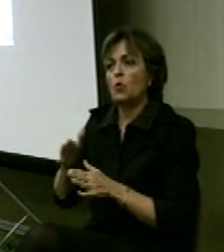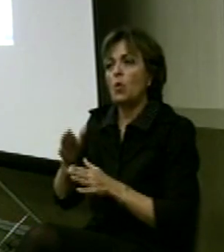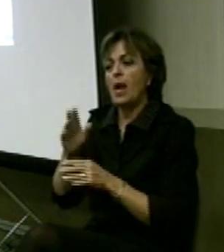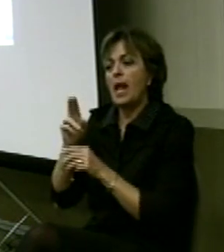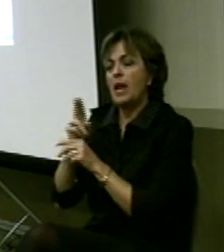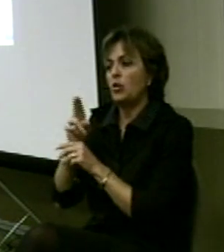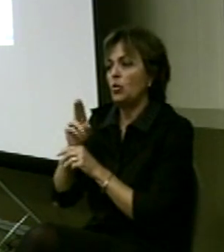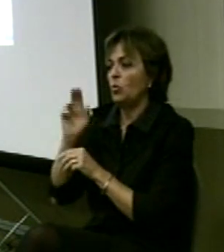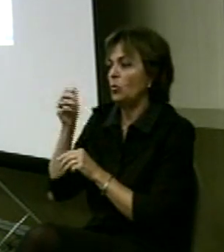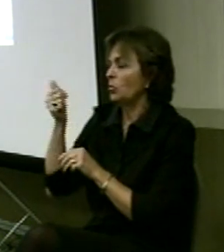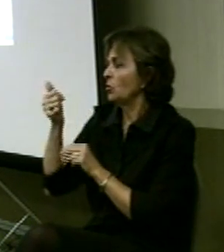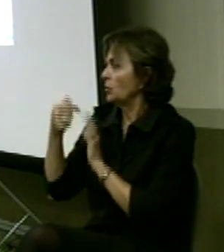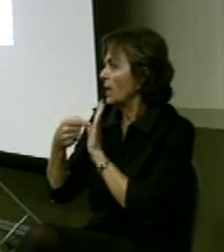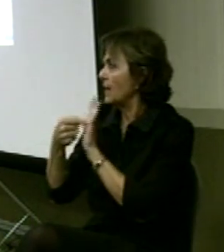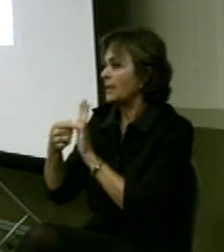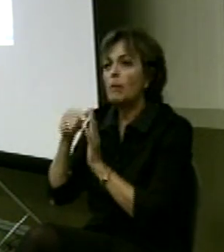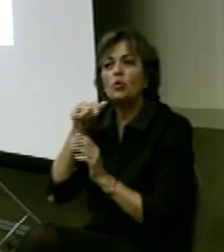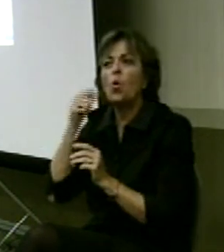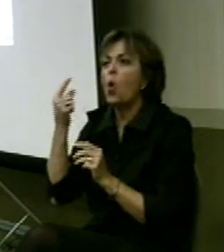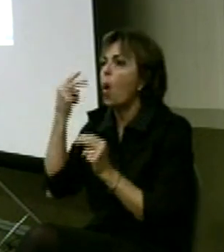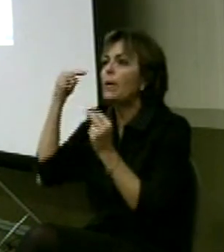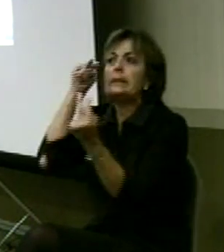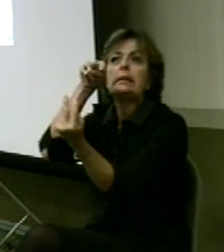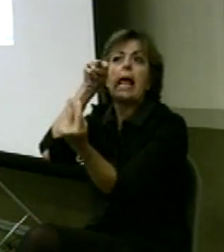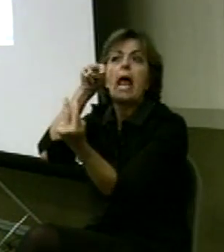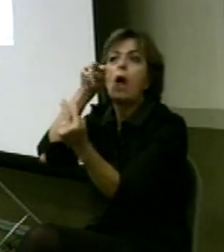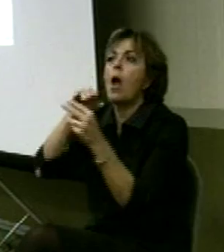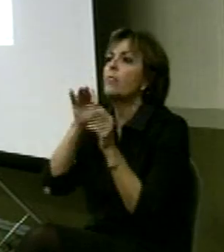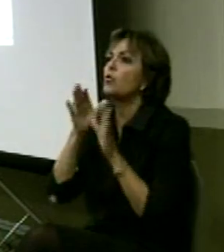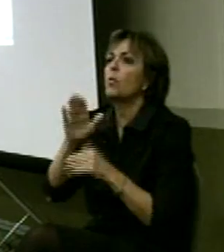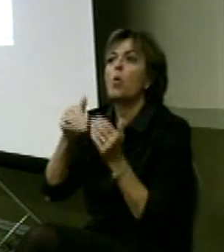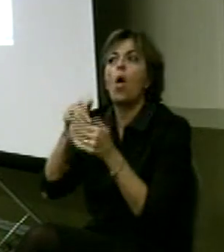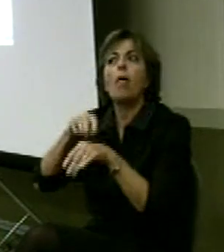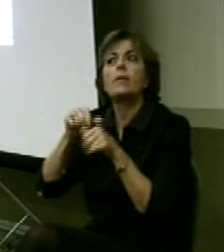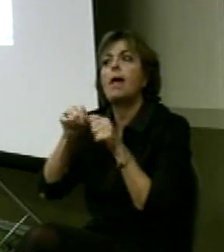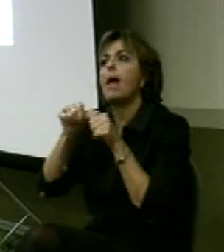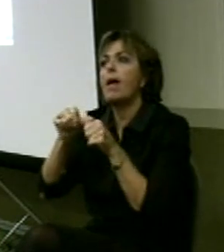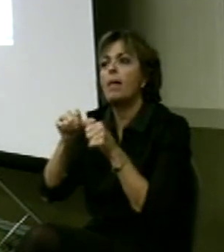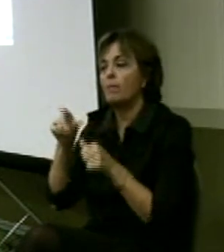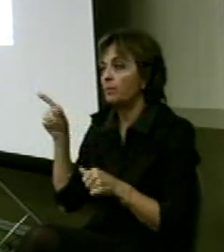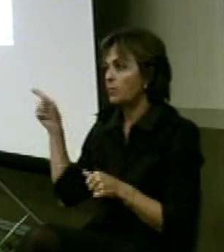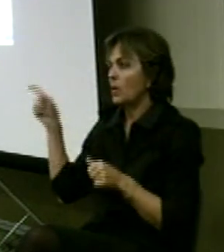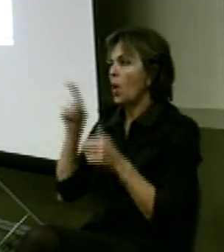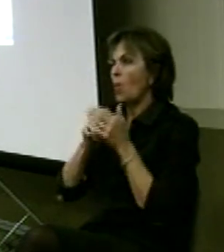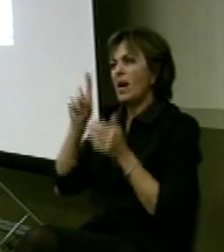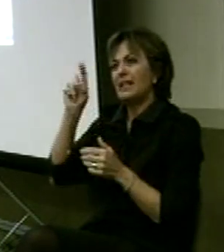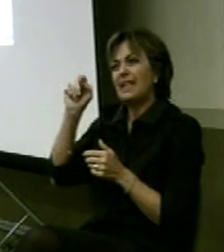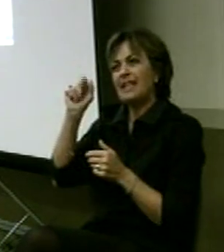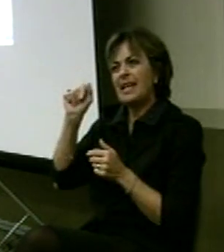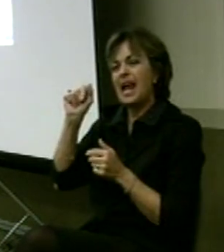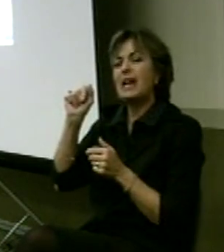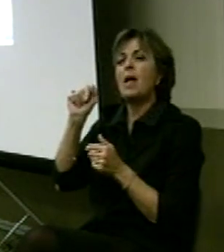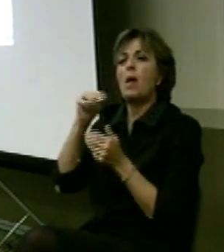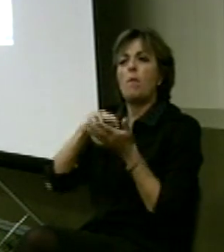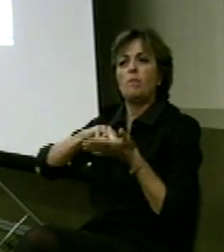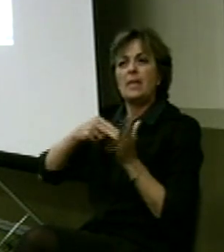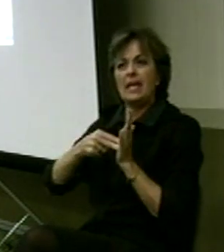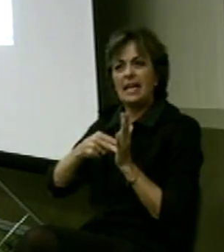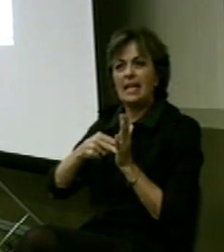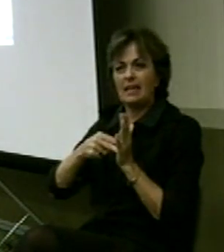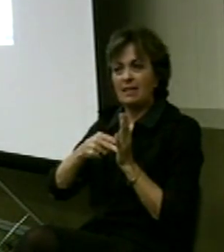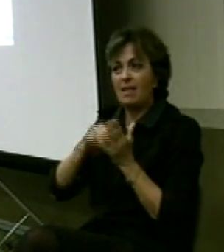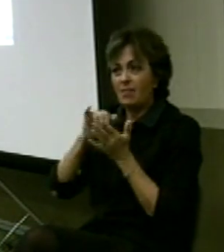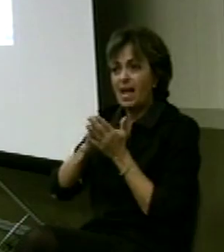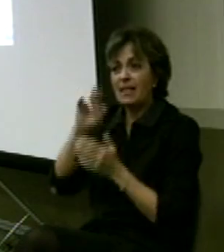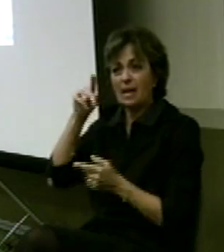as a personal example that you're not sitting there staring at an interpreter every day. But again, another example of what data do we choose and what does that data mean? It's all up to